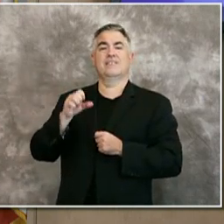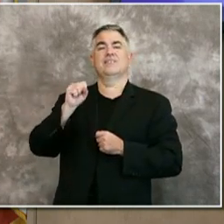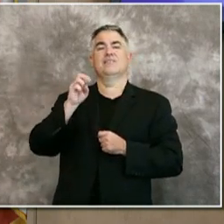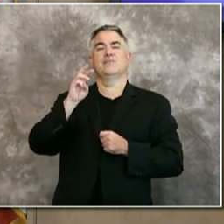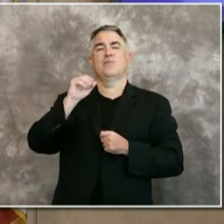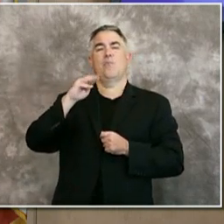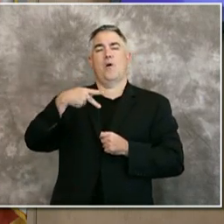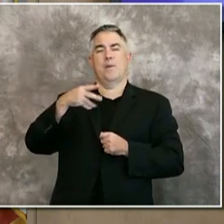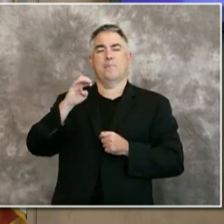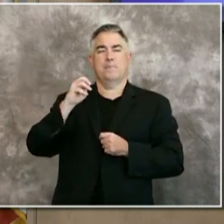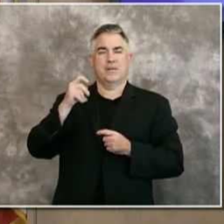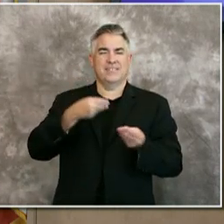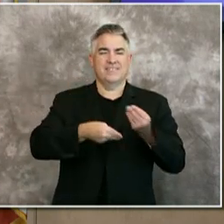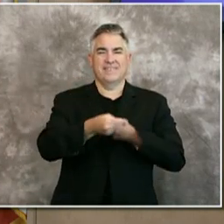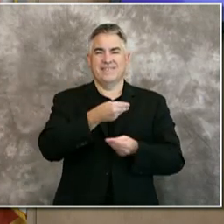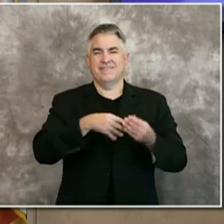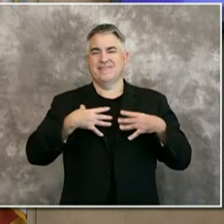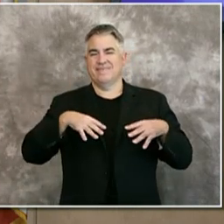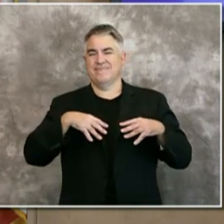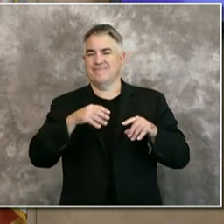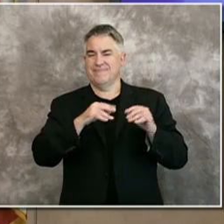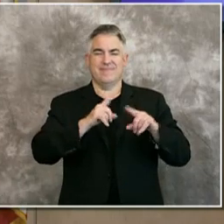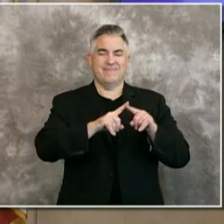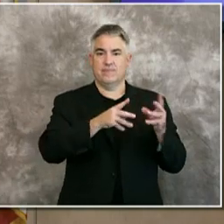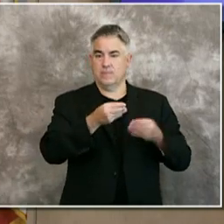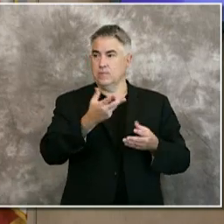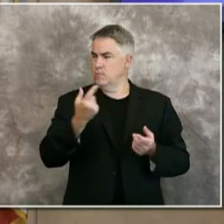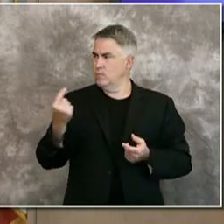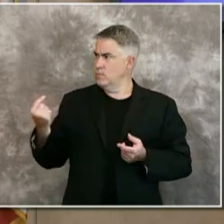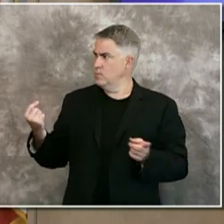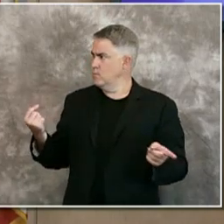going to let Dr. Wooten respond to that.